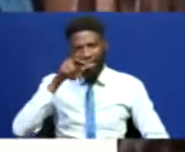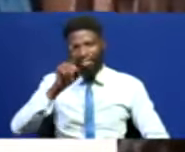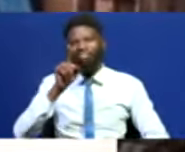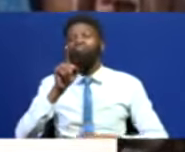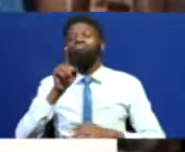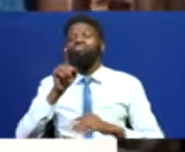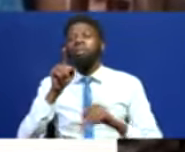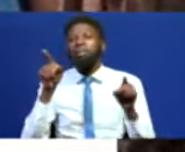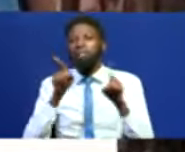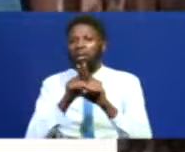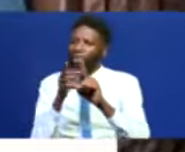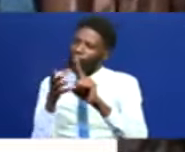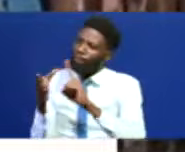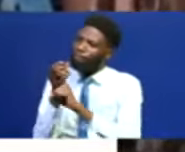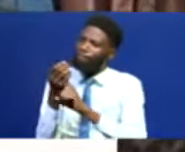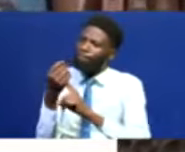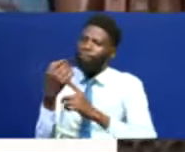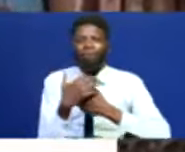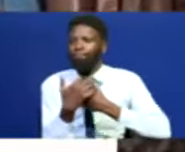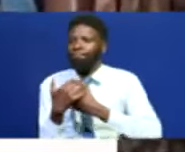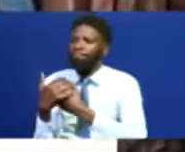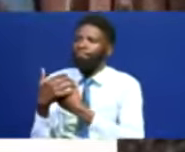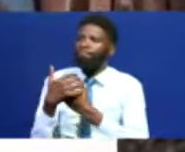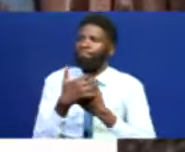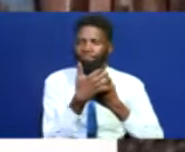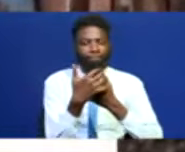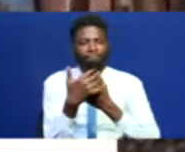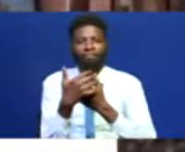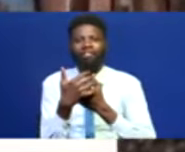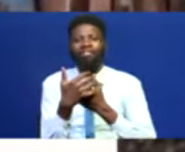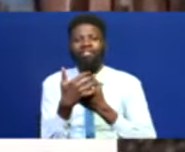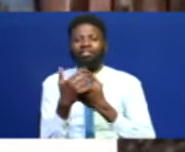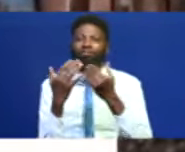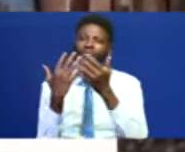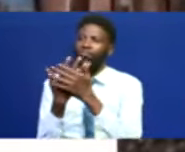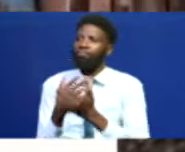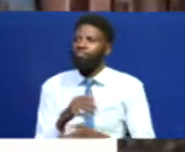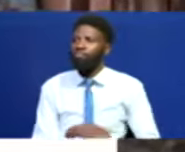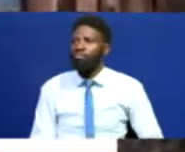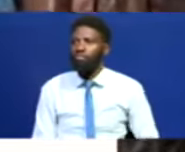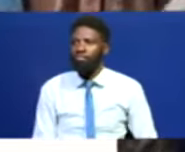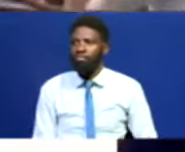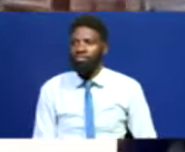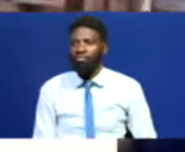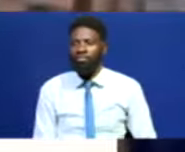in what went down as a dramatic arrest. Bruh. Oh my God!